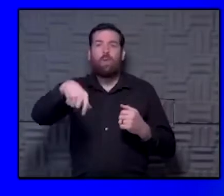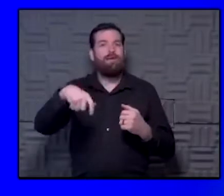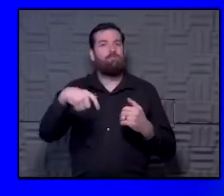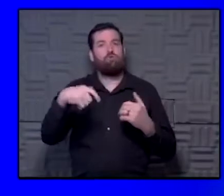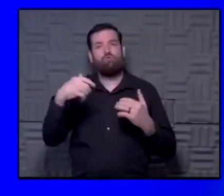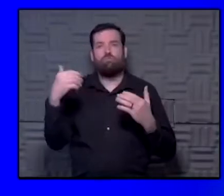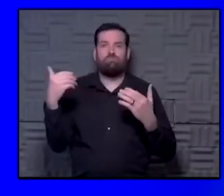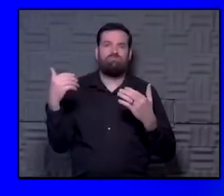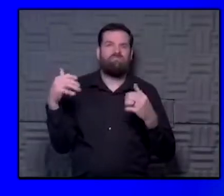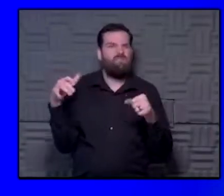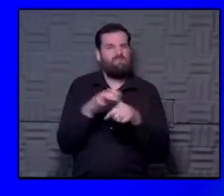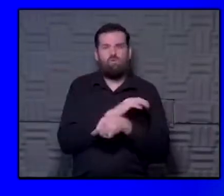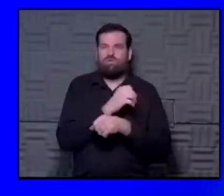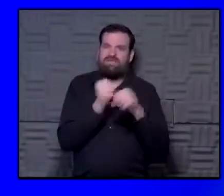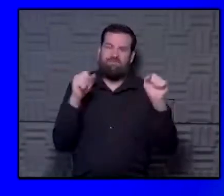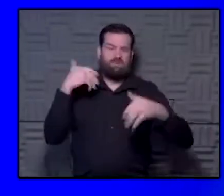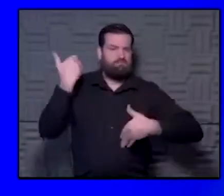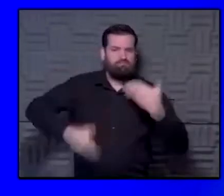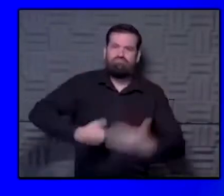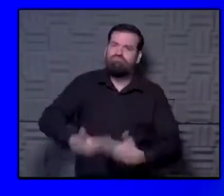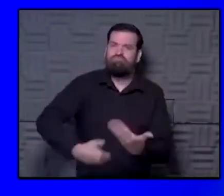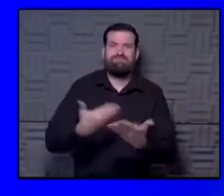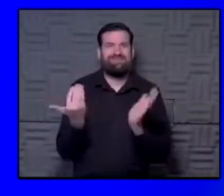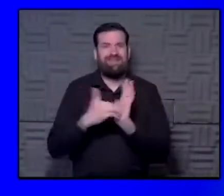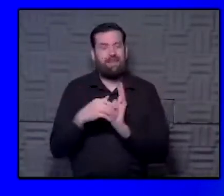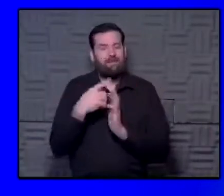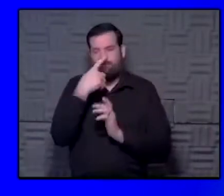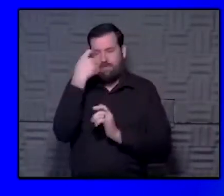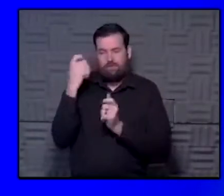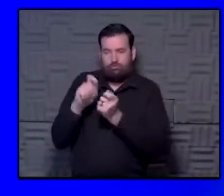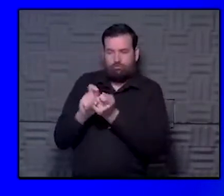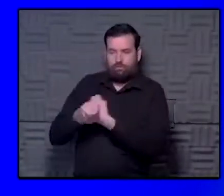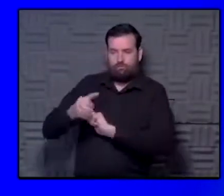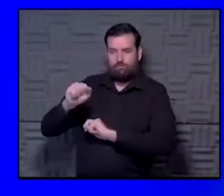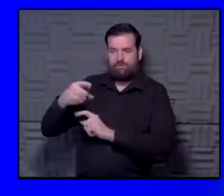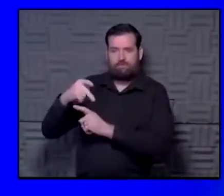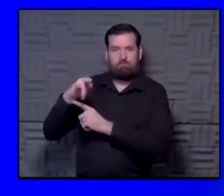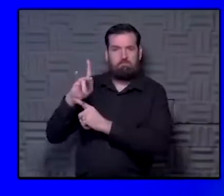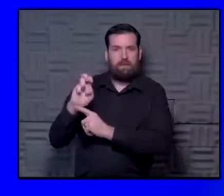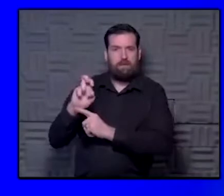safety protocols just by changing the spike protein itself. So